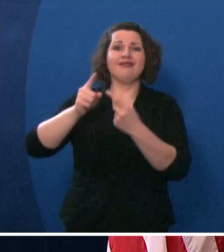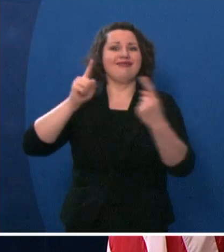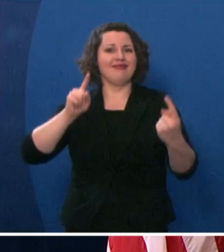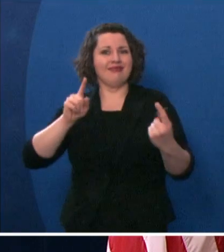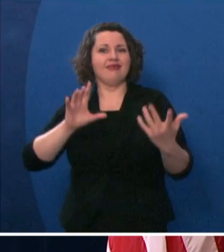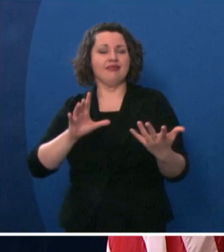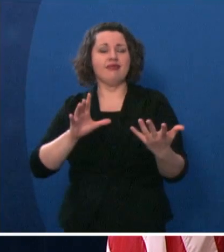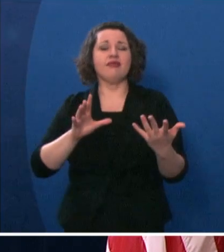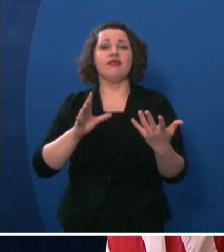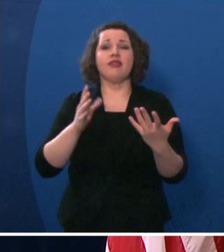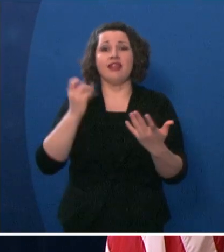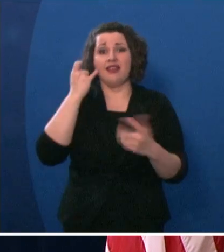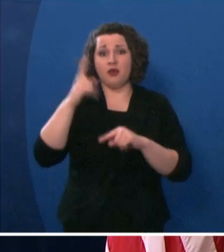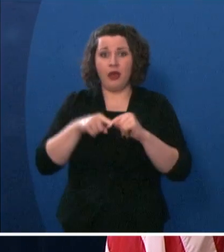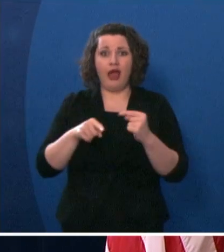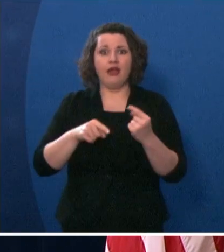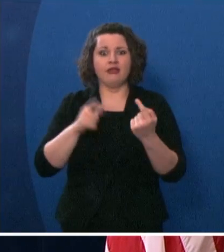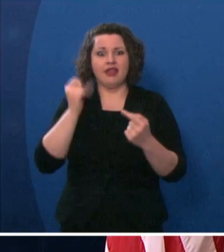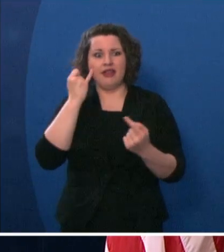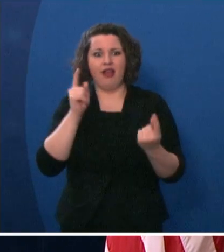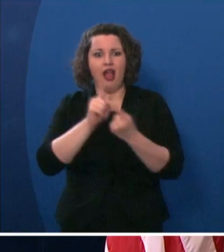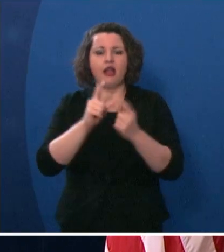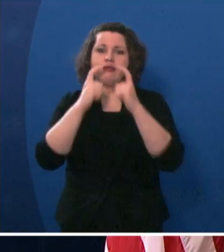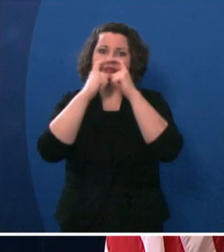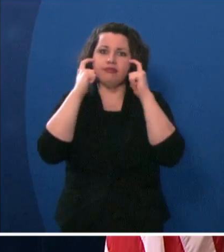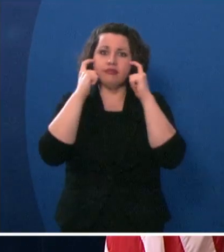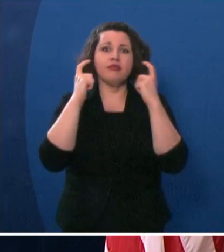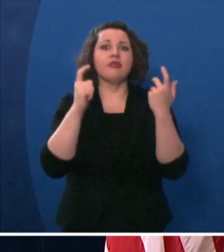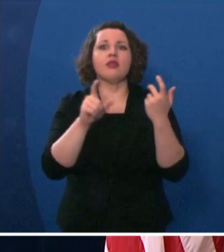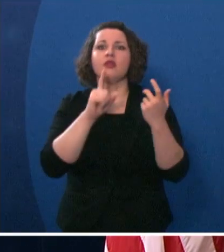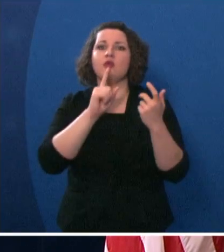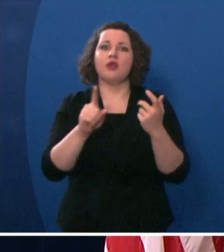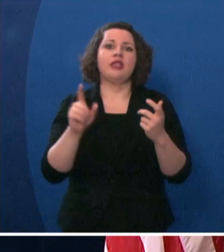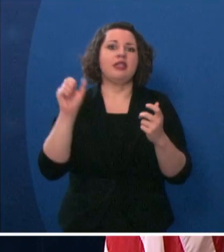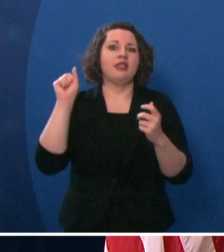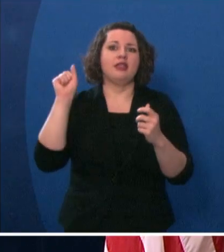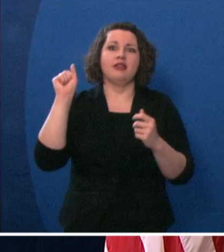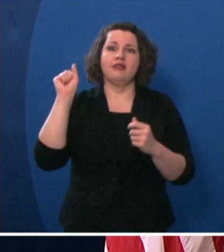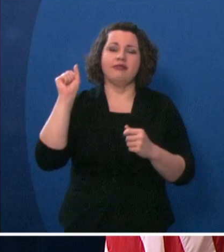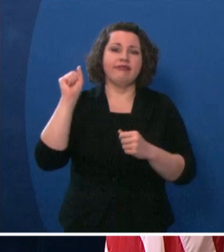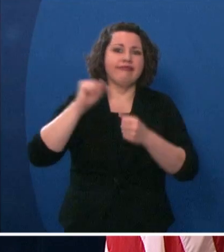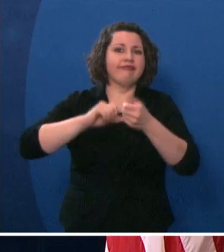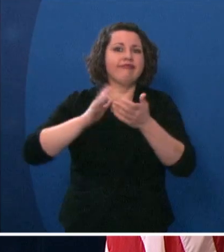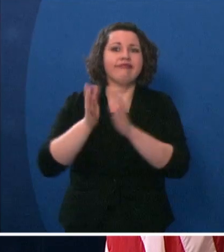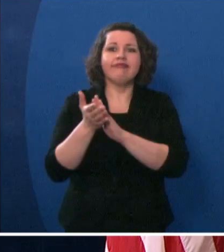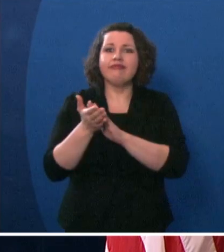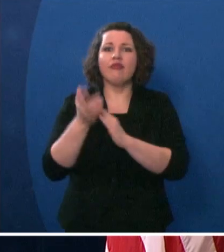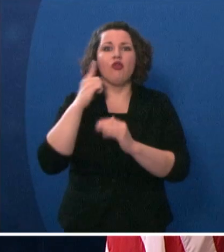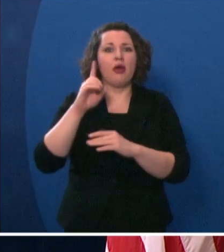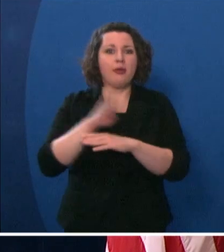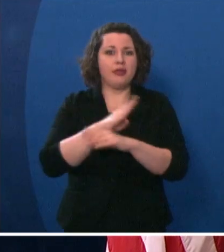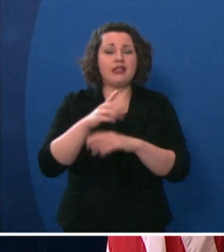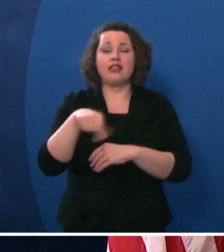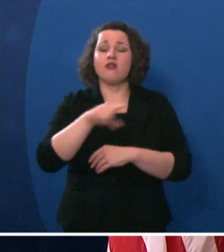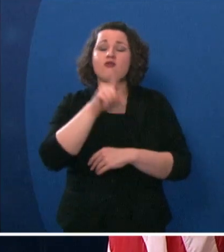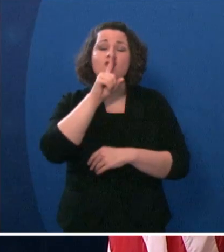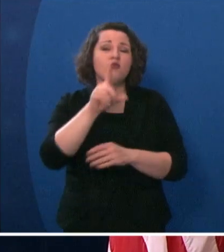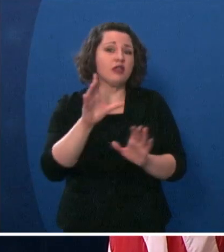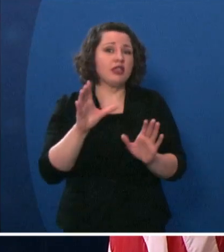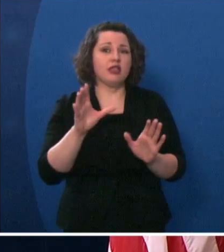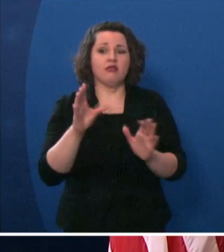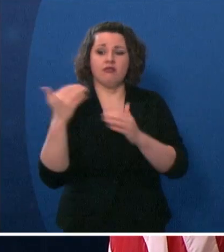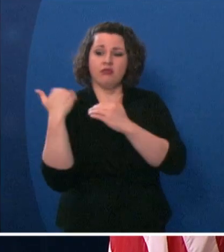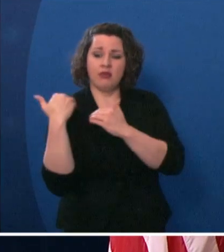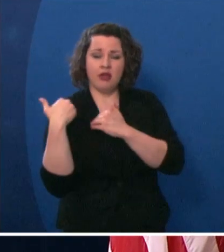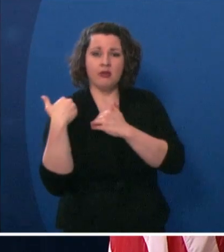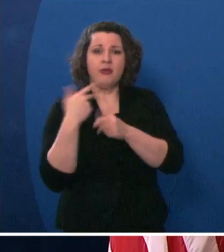make sure you have face covering with you. And again, just a tremendous shout out to our businesses out there who are being so responsible